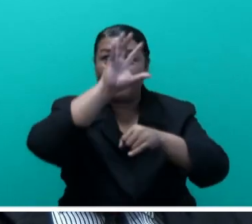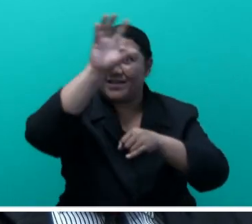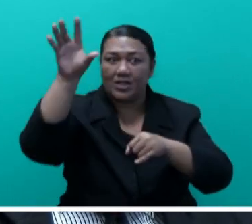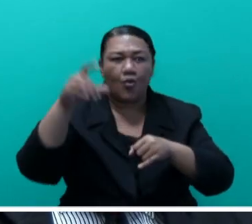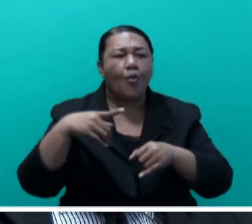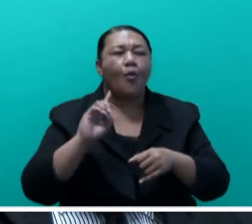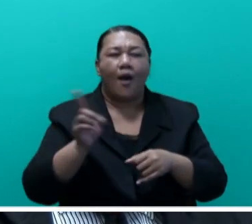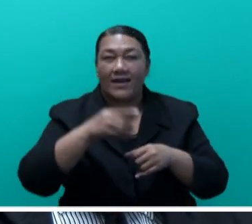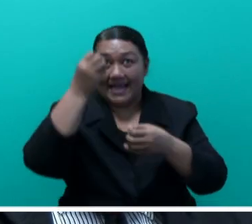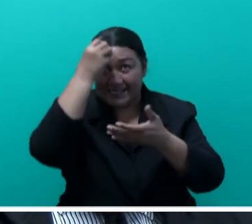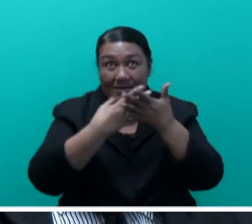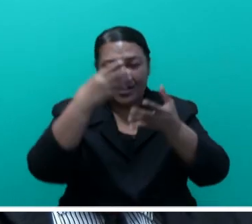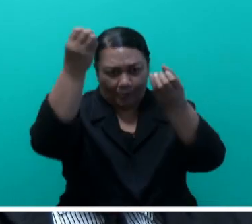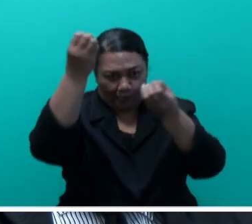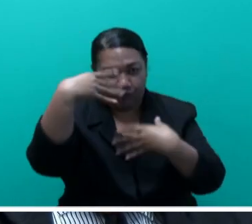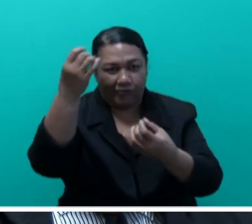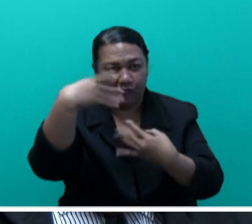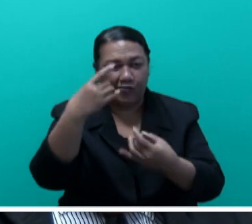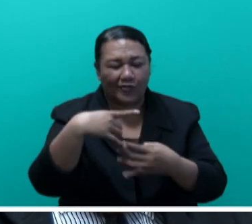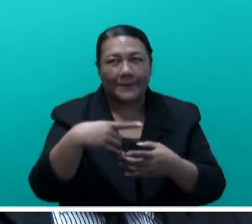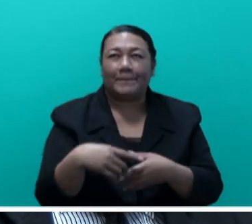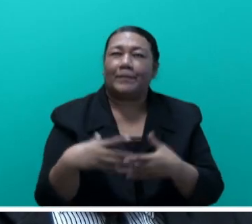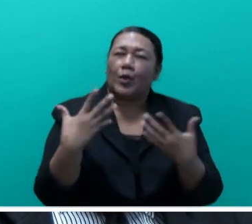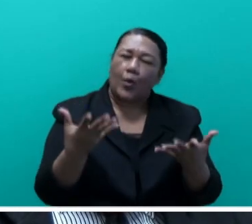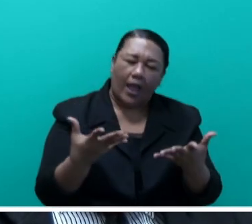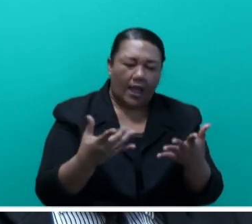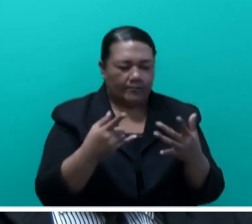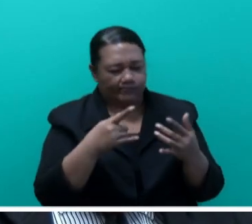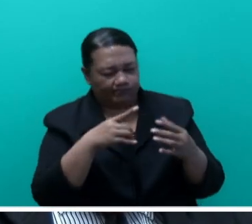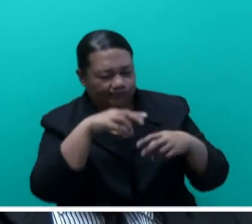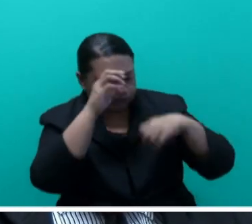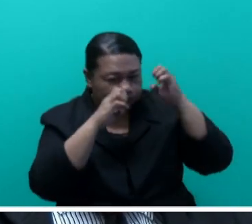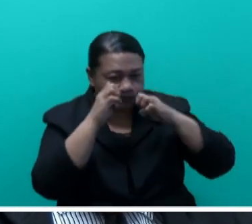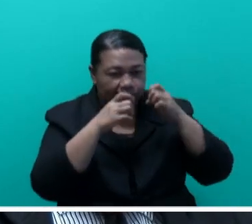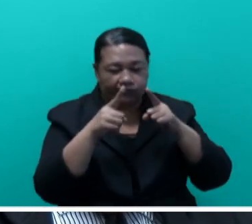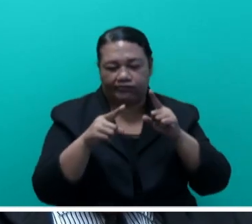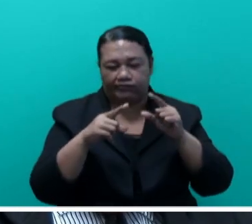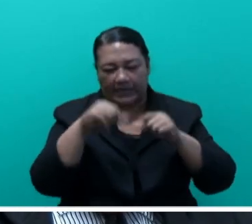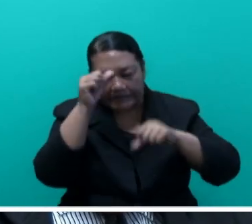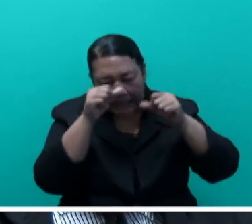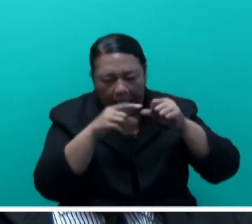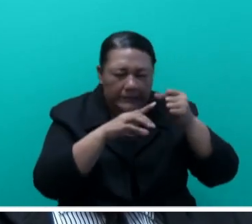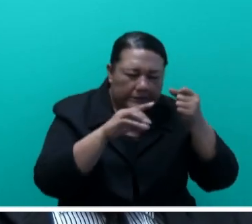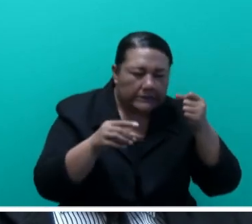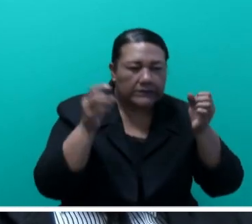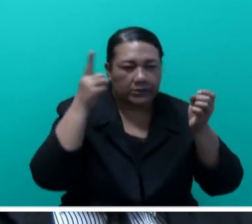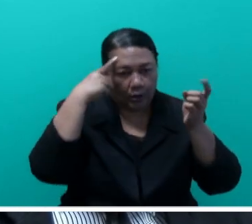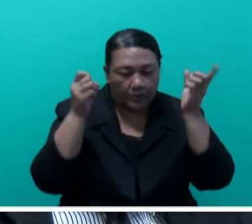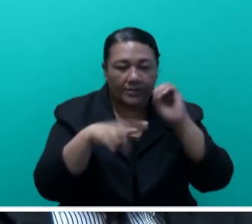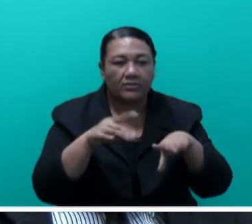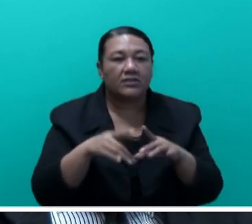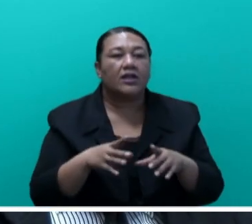and experience, helping us to learn from global best practices and adapt them to our